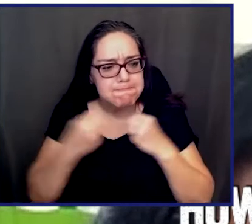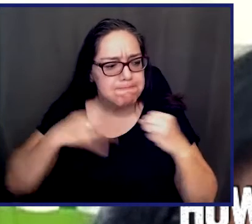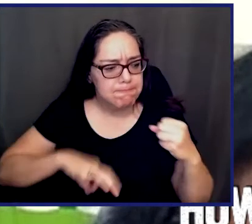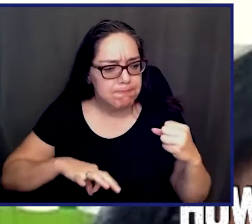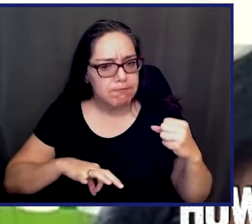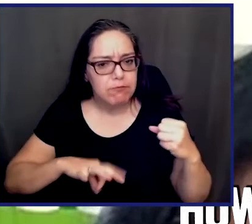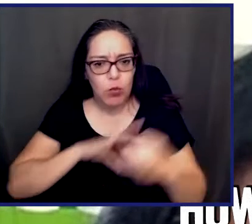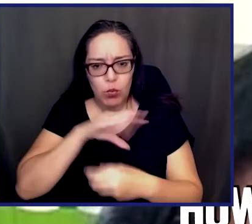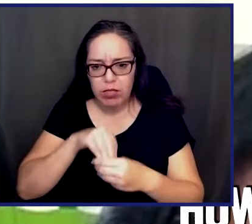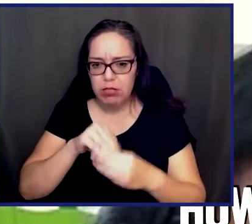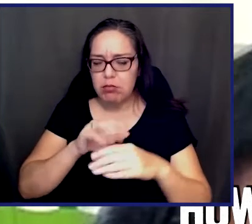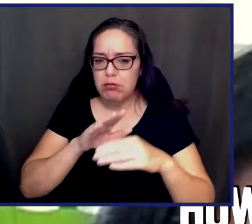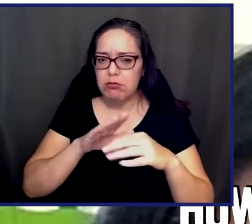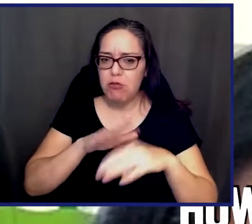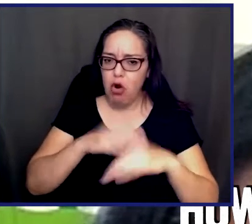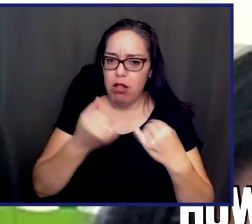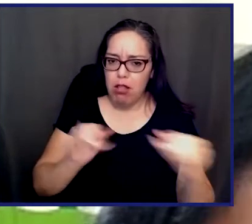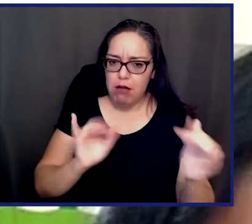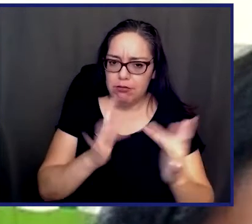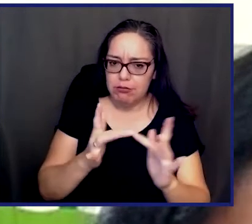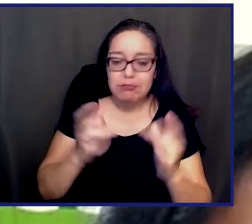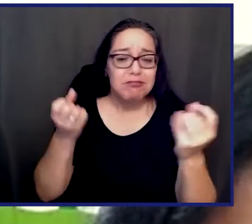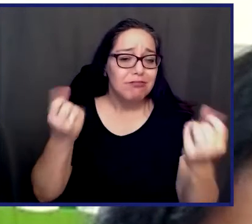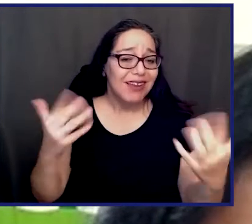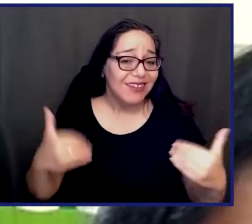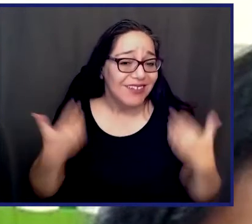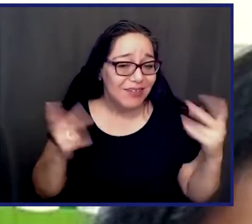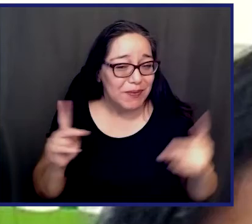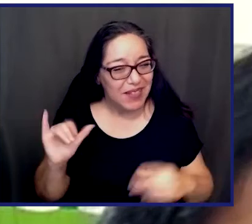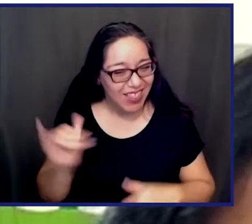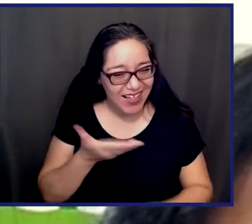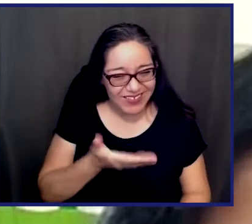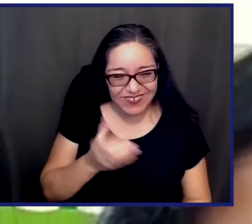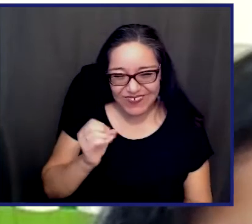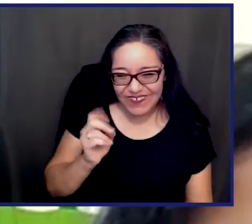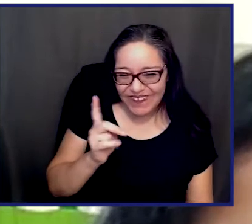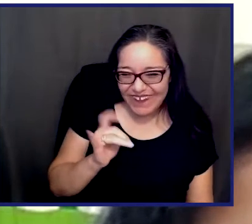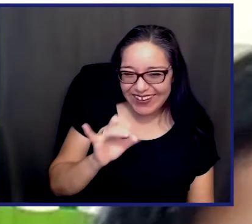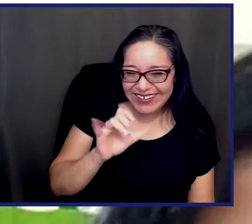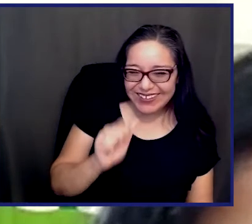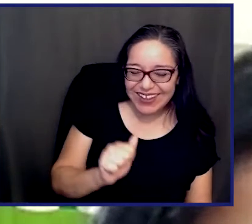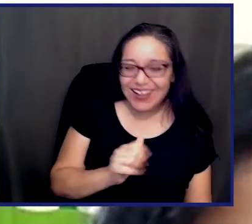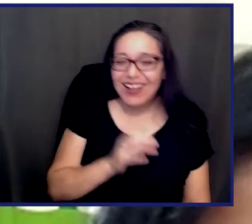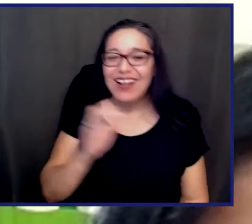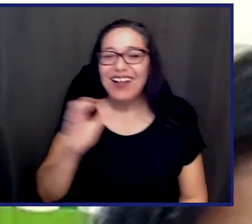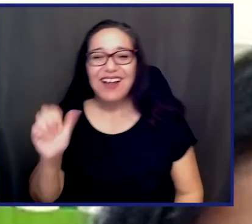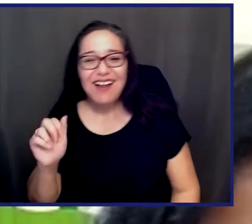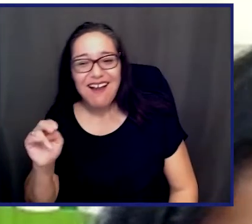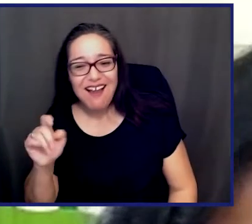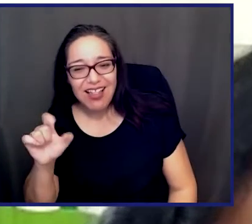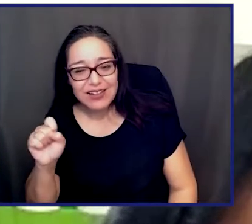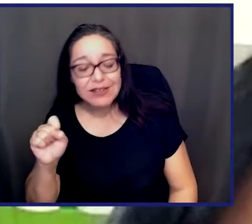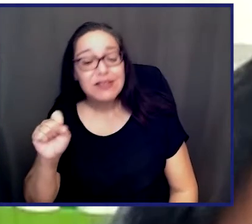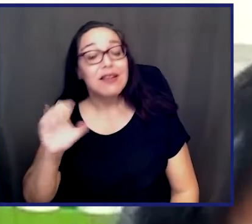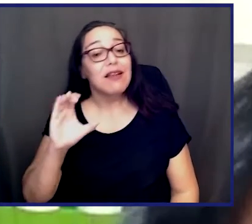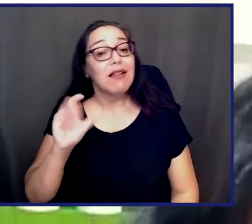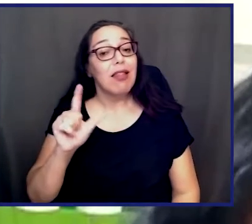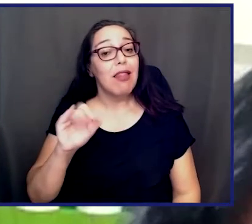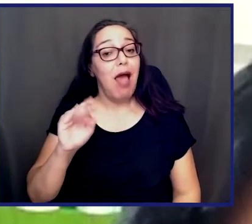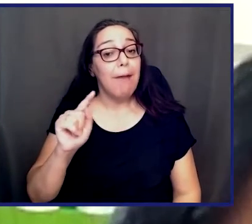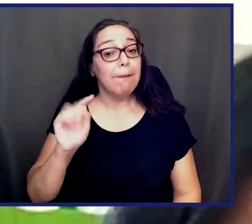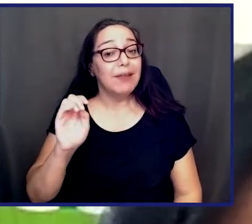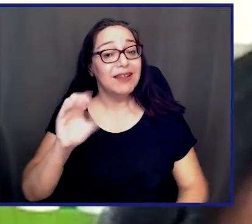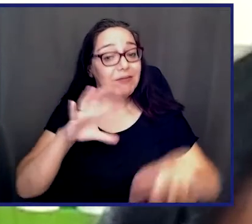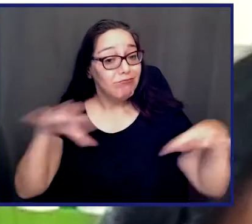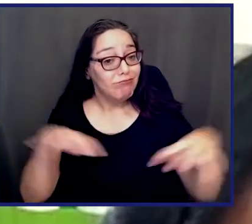spaces? Many young people, like Oiko and like Angeles, those climate activists, they use online spaces for